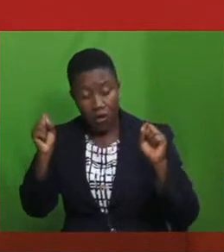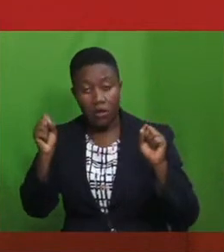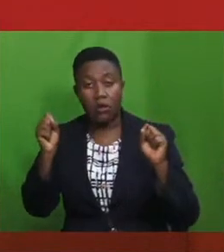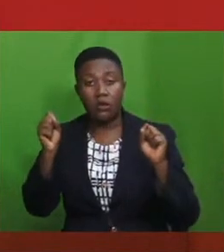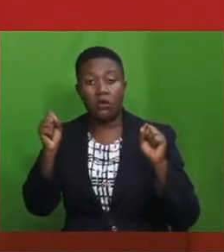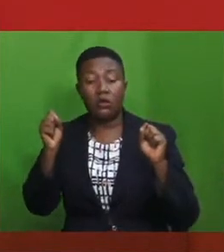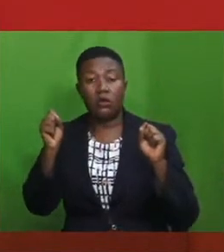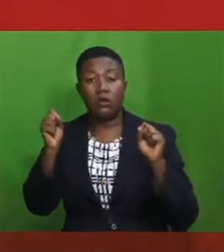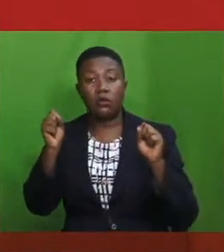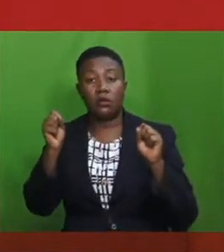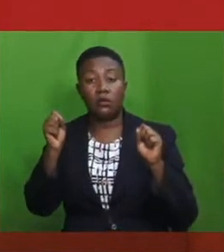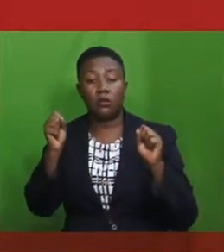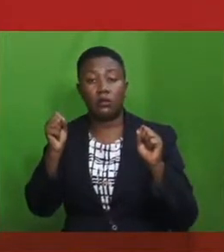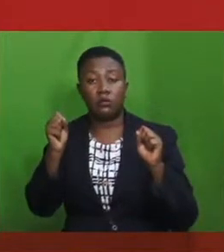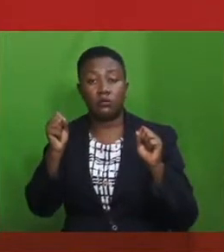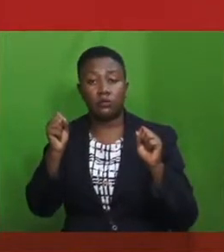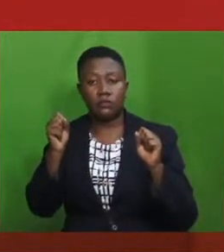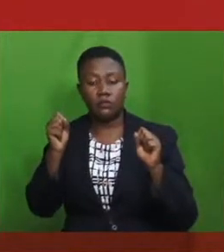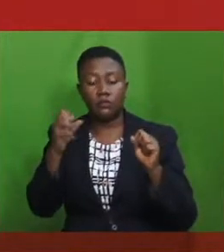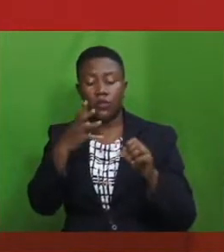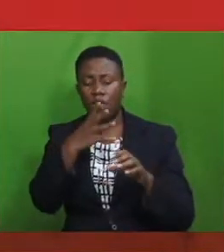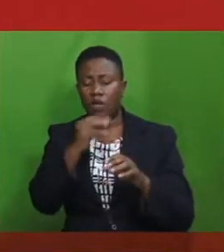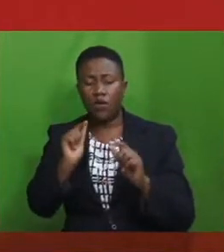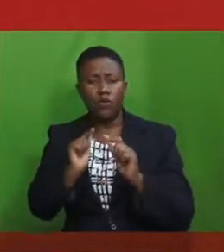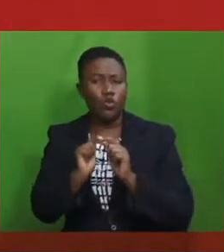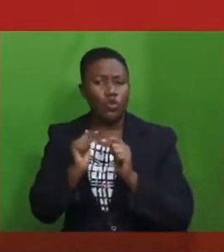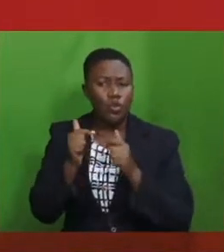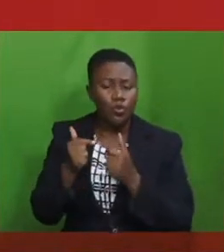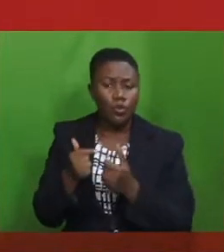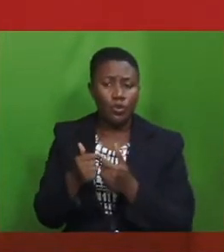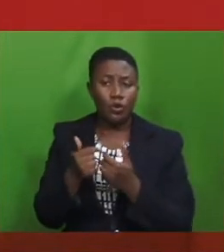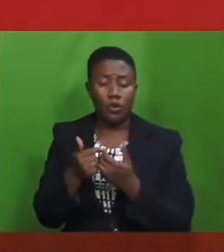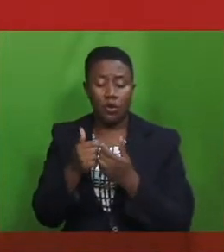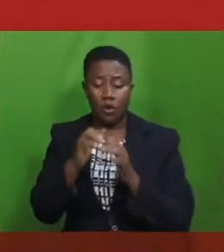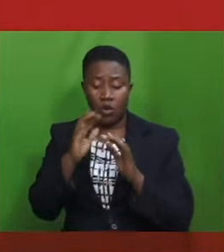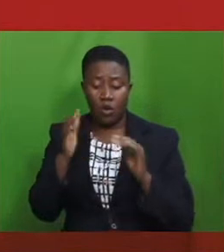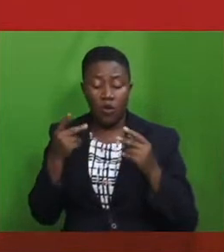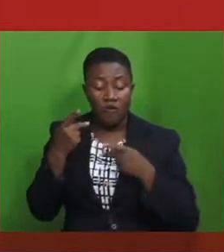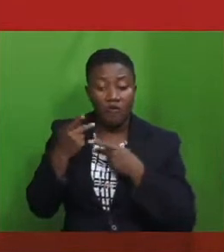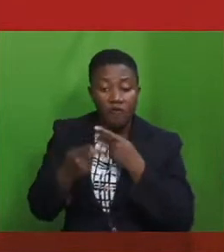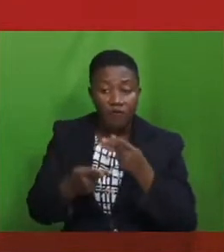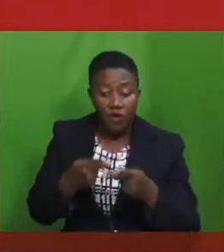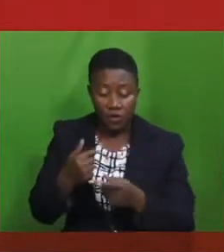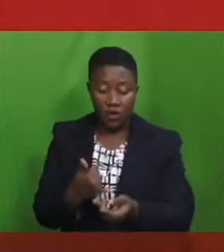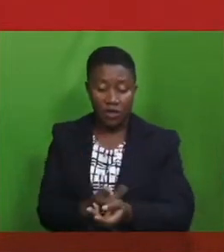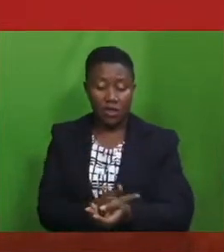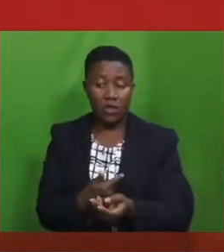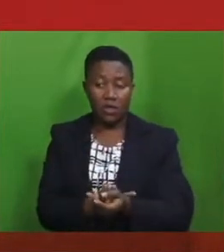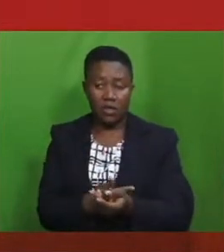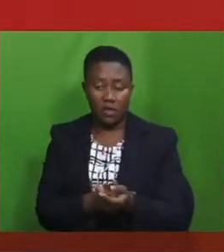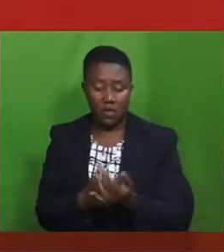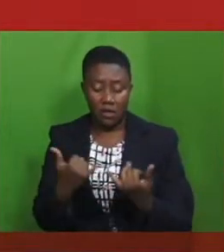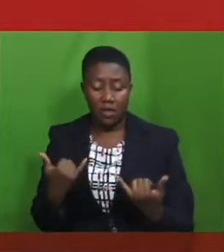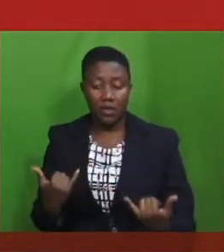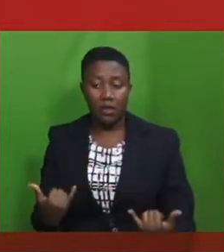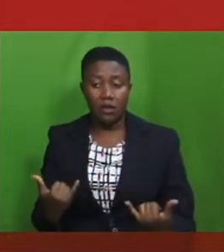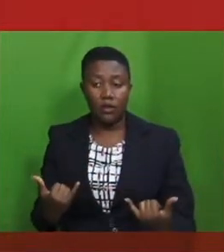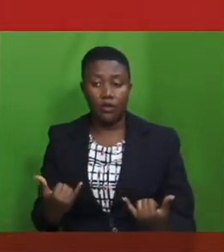Angola, and his entourage are here with us.